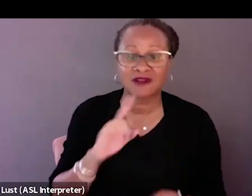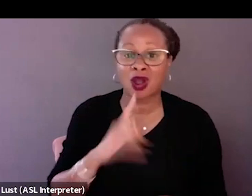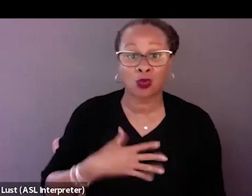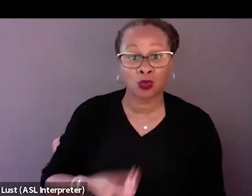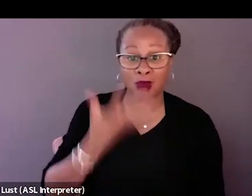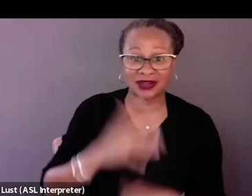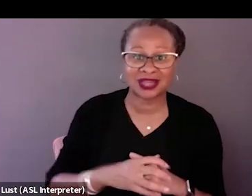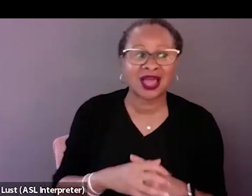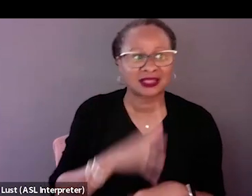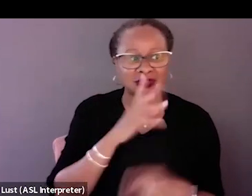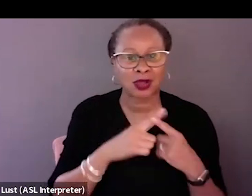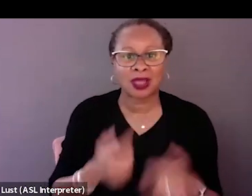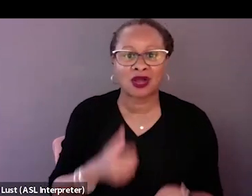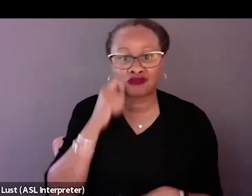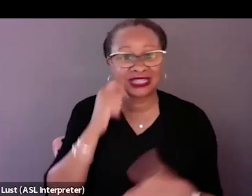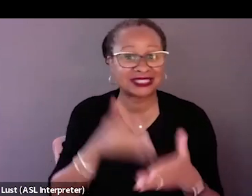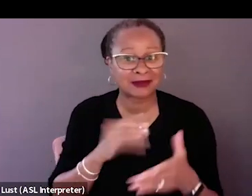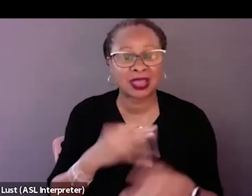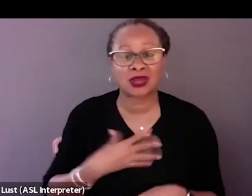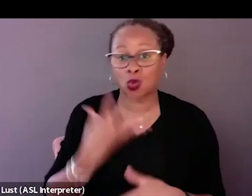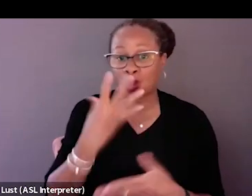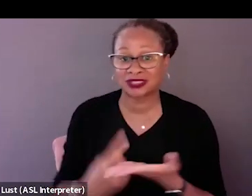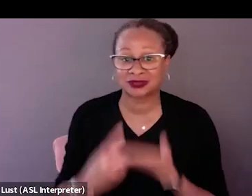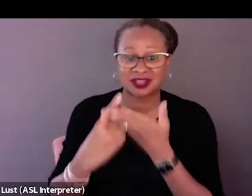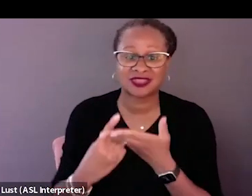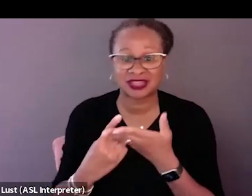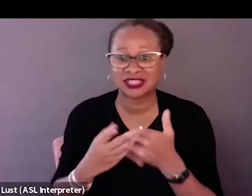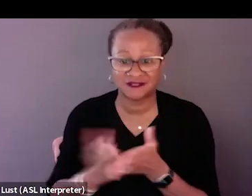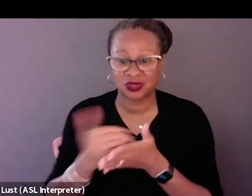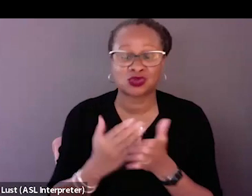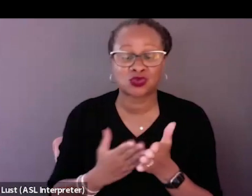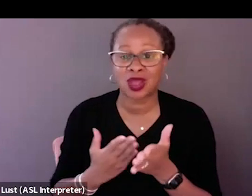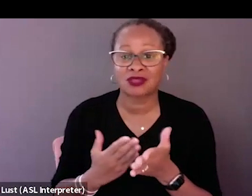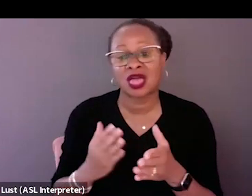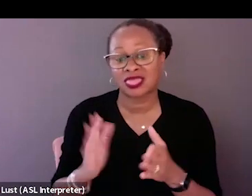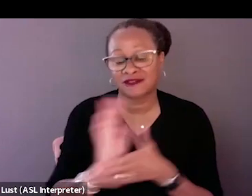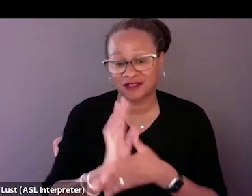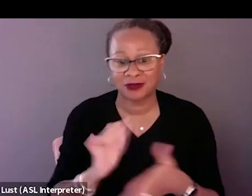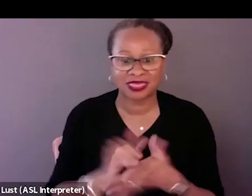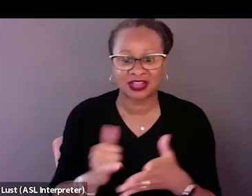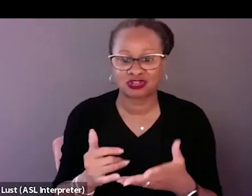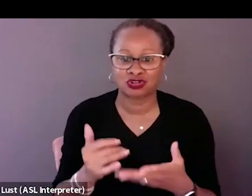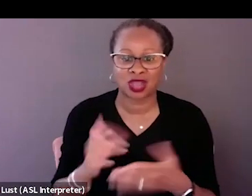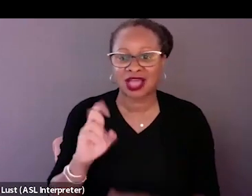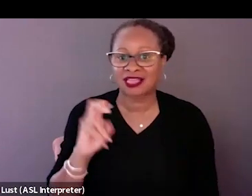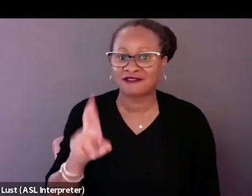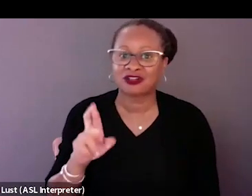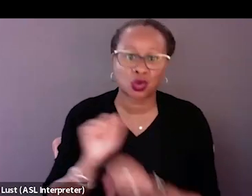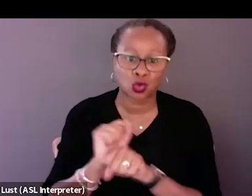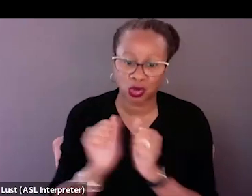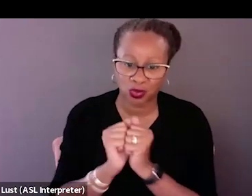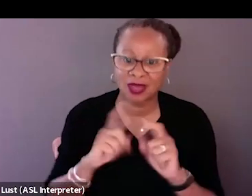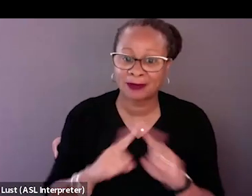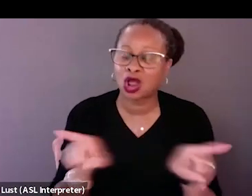about the racism and the white supremacy that is infused throughout the film that you're so cleverly dealing with too, but